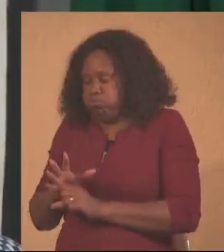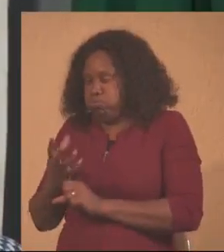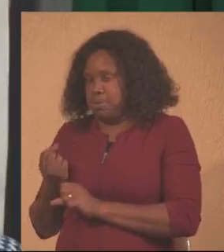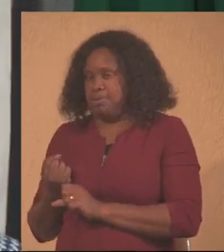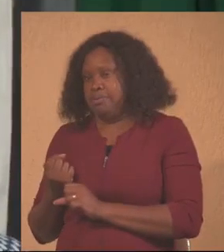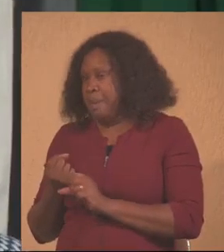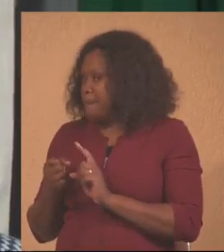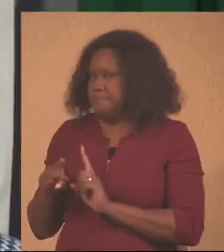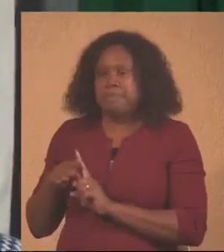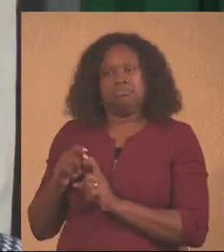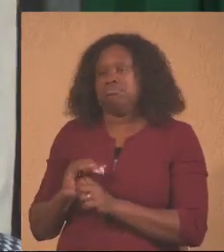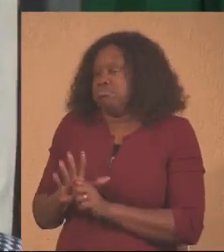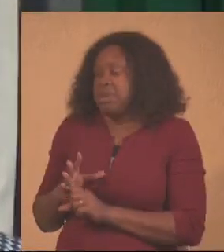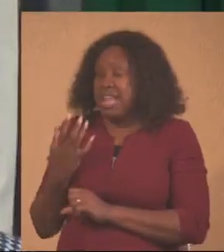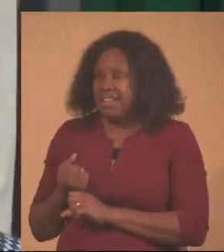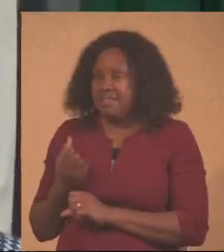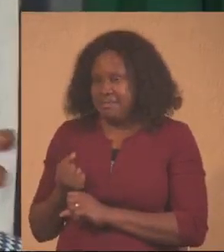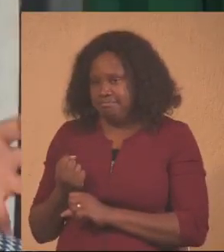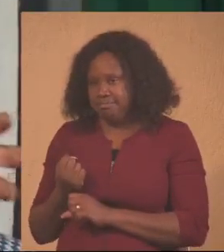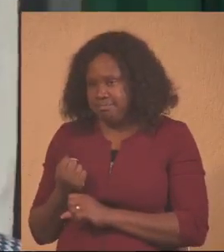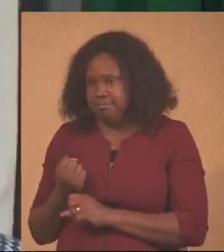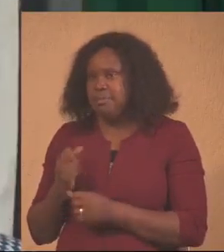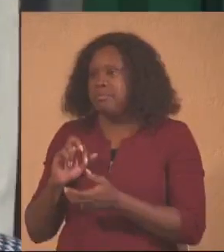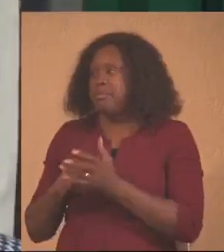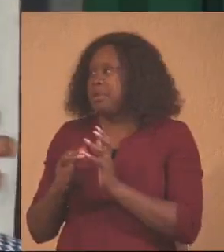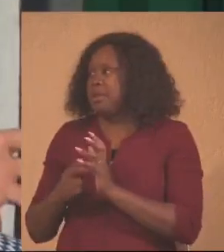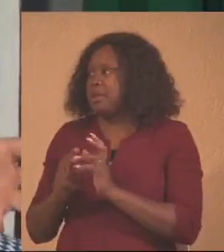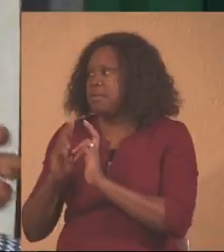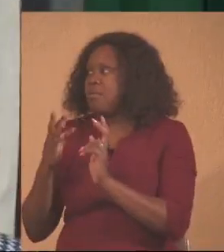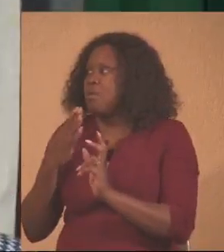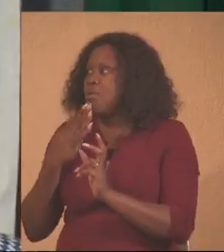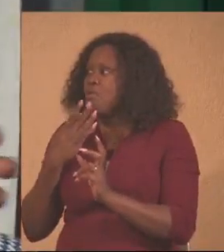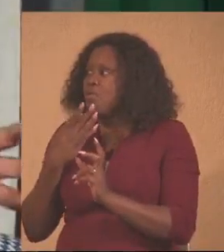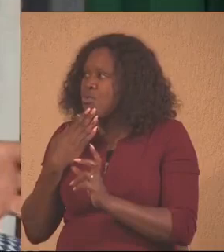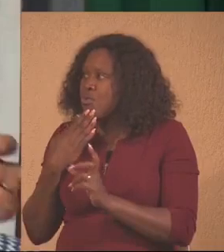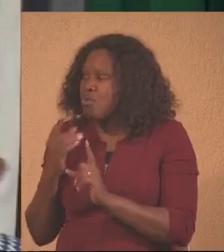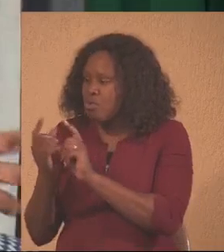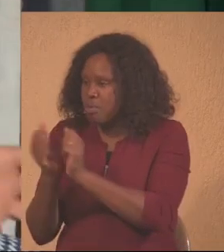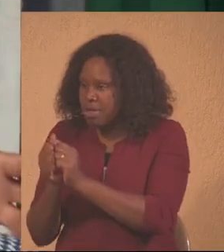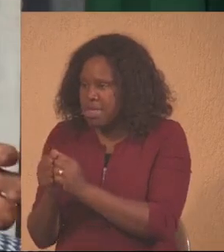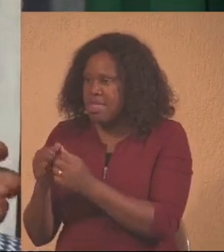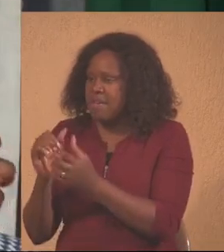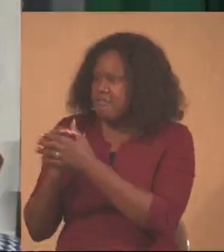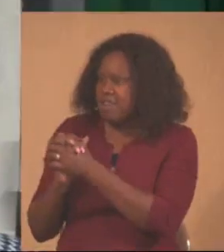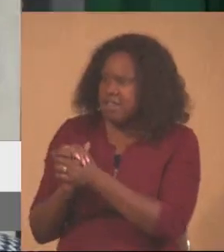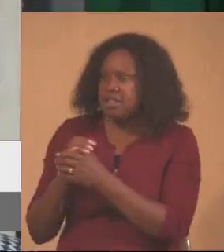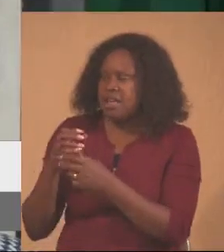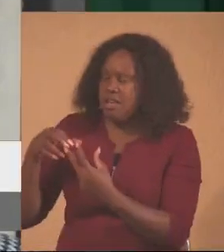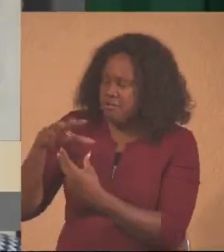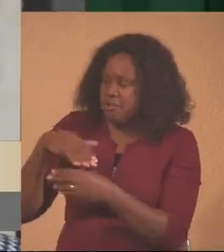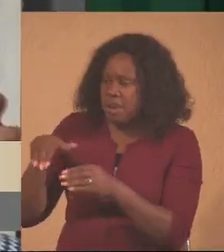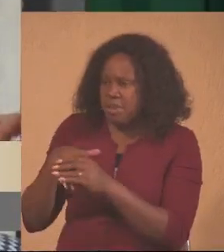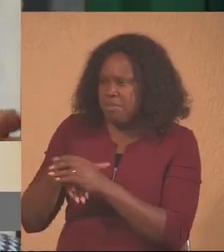follows. So the immediate contact, the family members, the friends, the health workers. So it